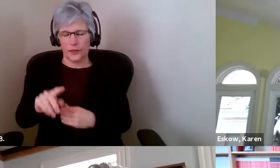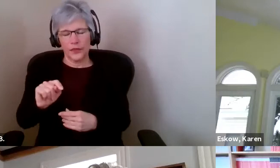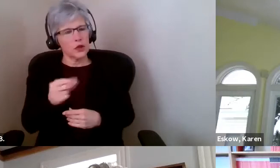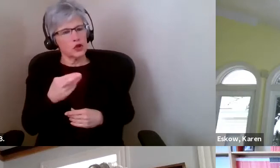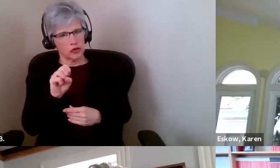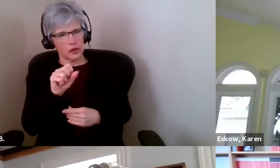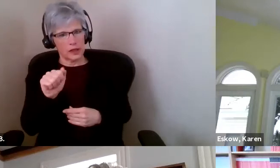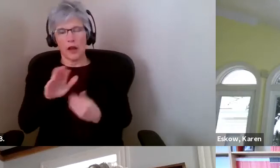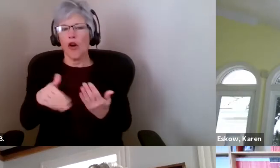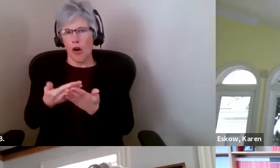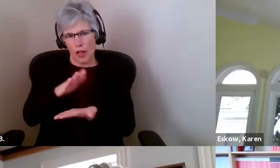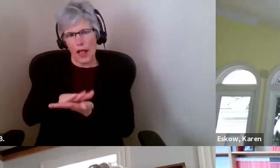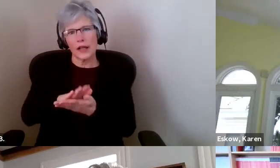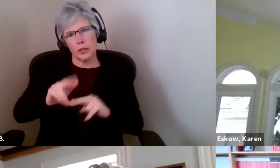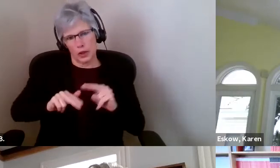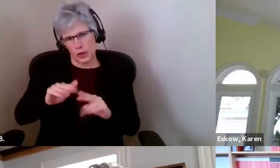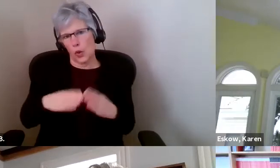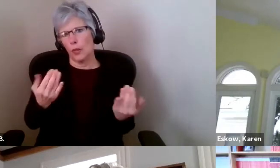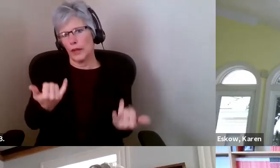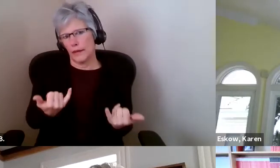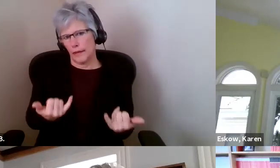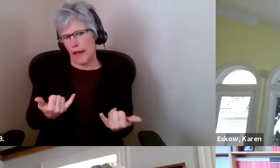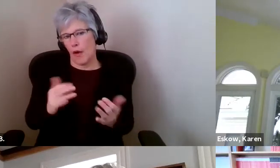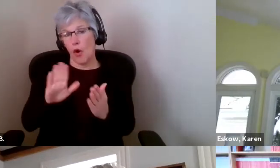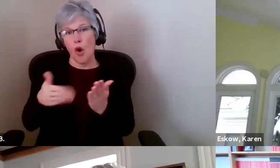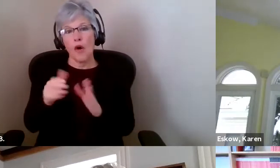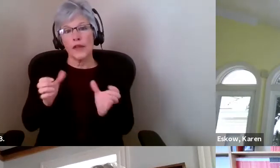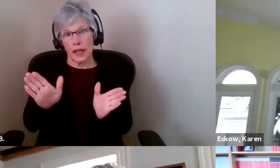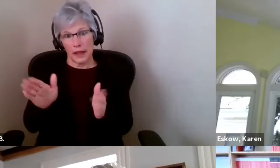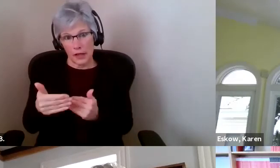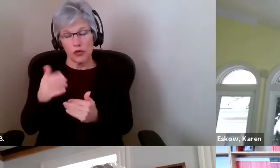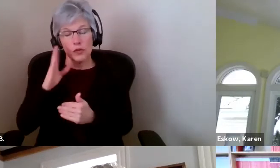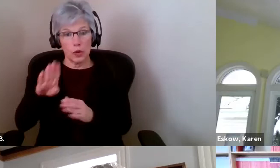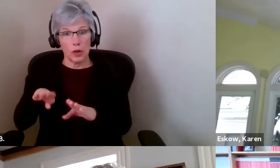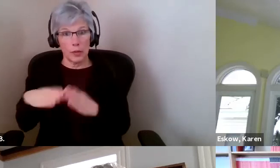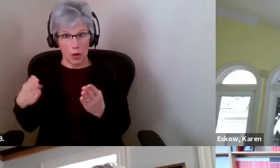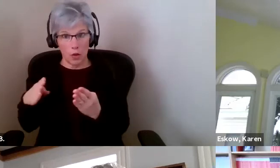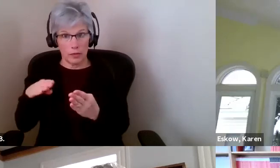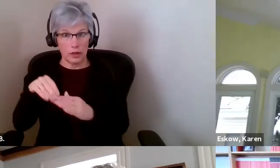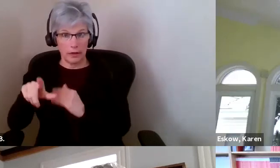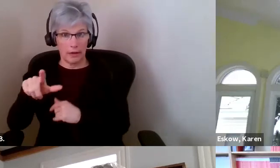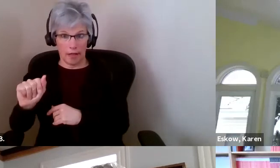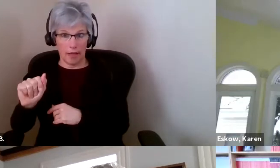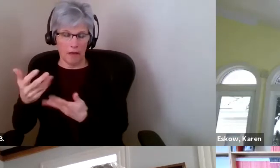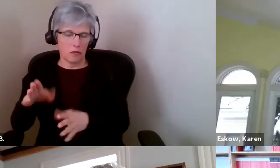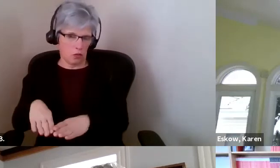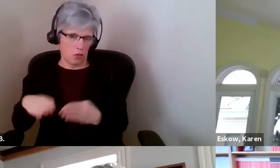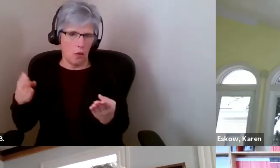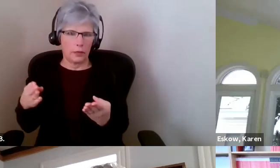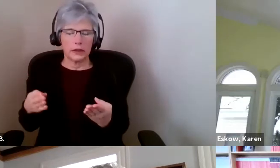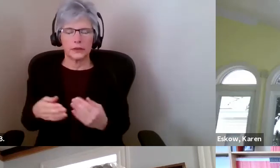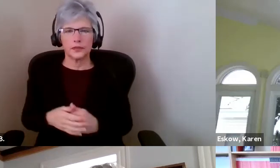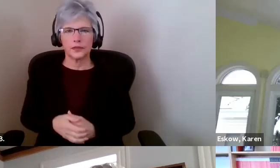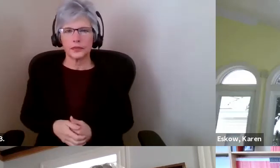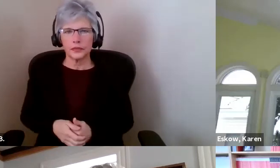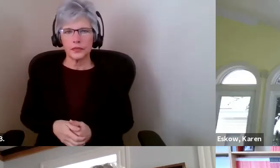are open right now. All of the classrooms that are due to be open in LA are open. Of course, the swipe card classrooms in those areas are